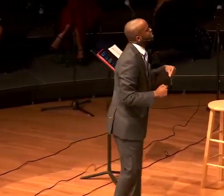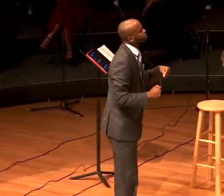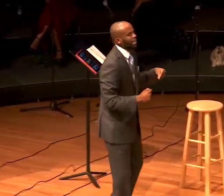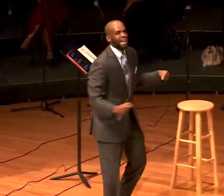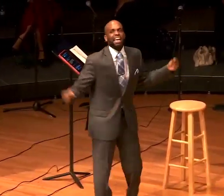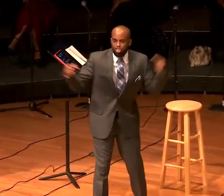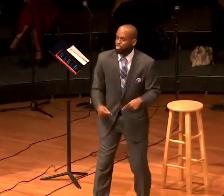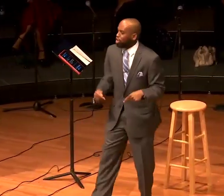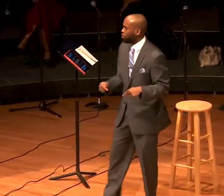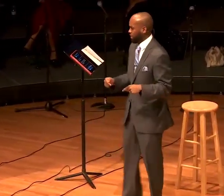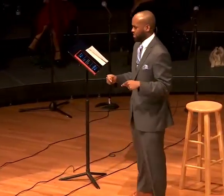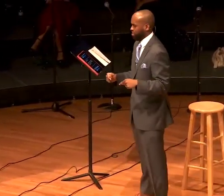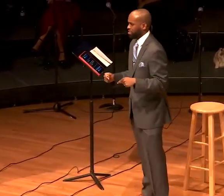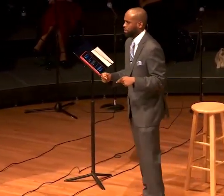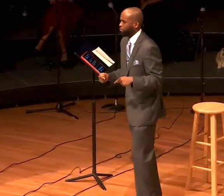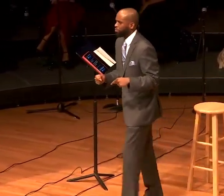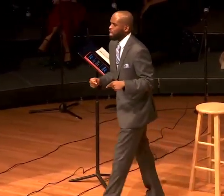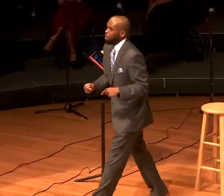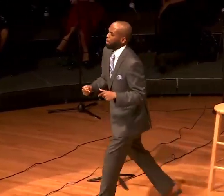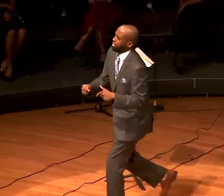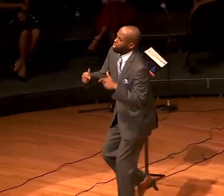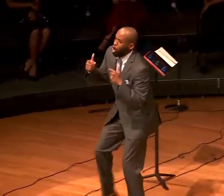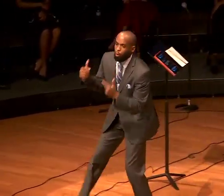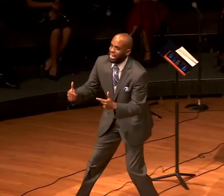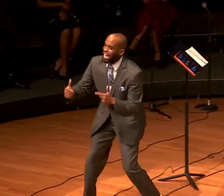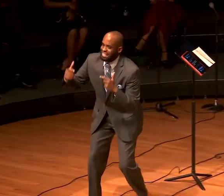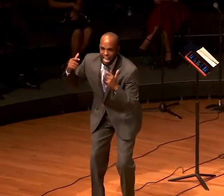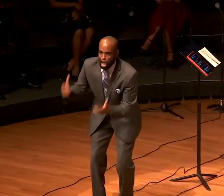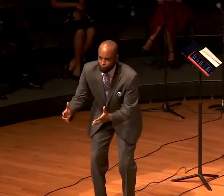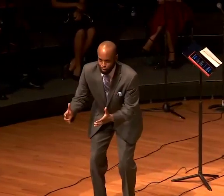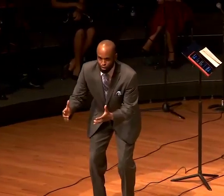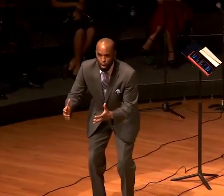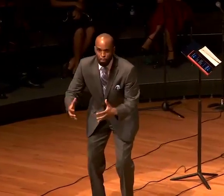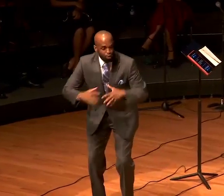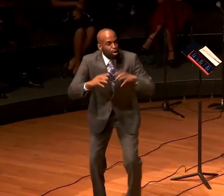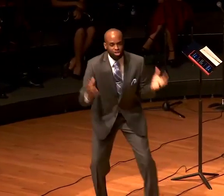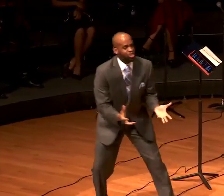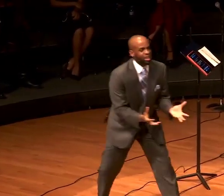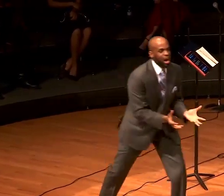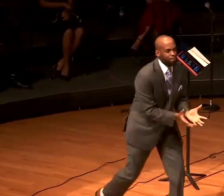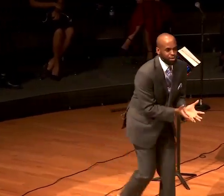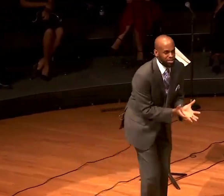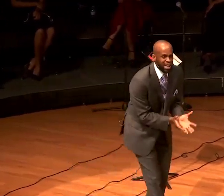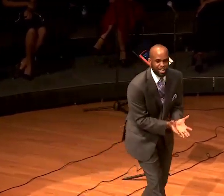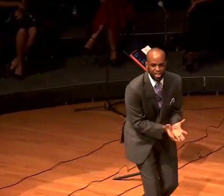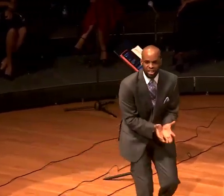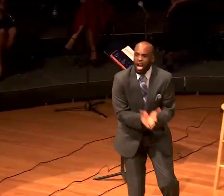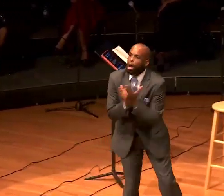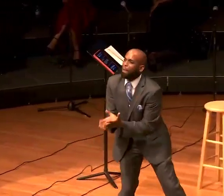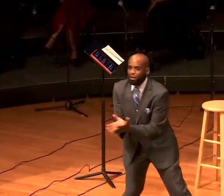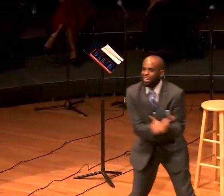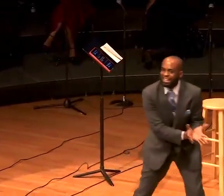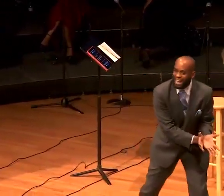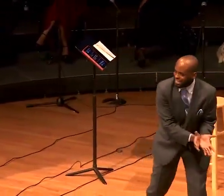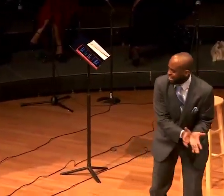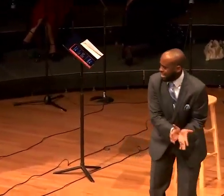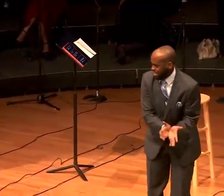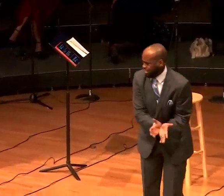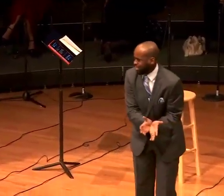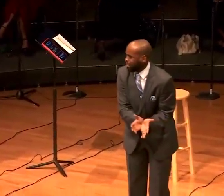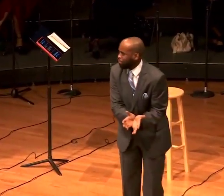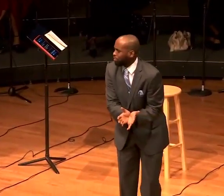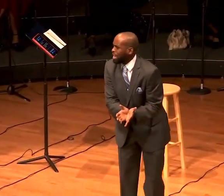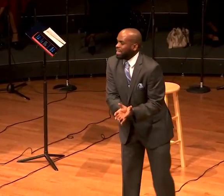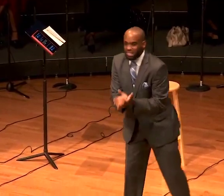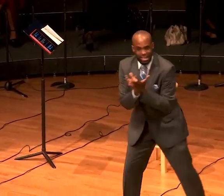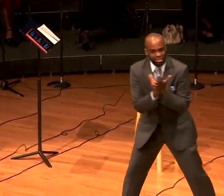past, it has been a service. But no one has ever broached the conversation about